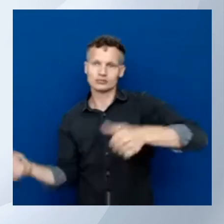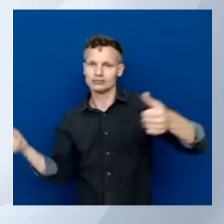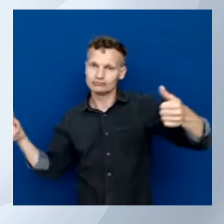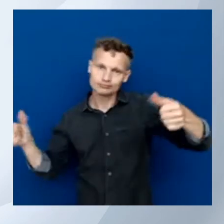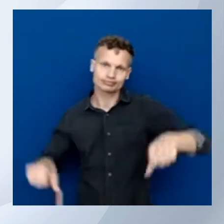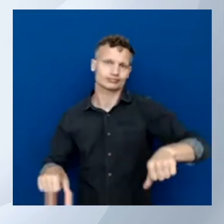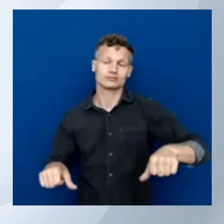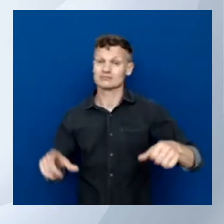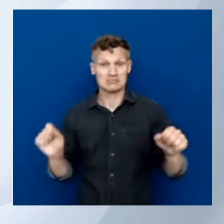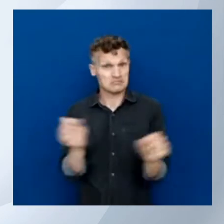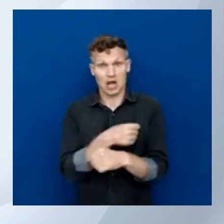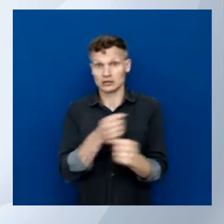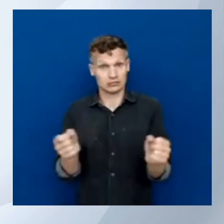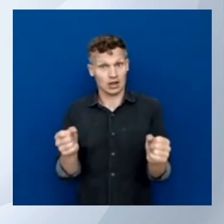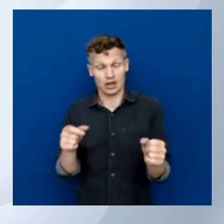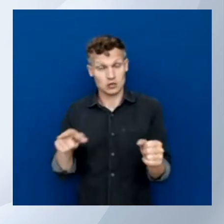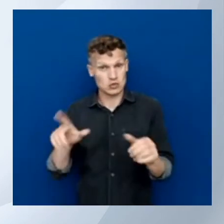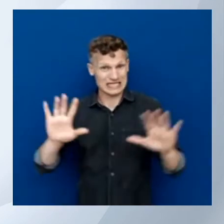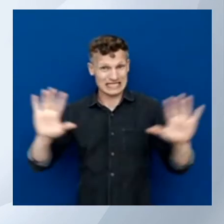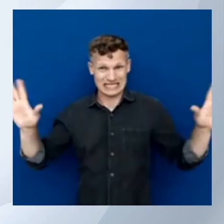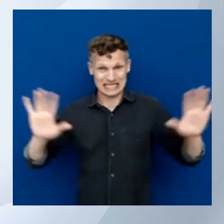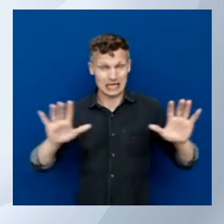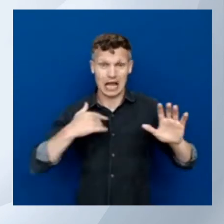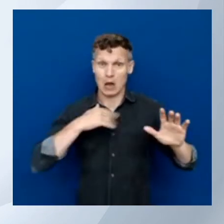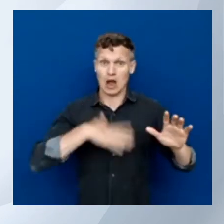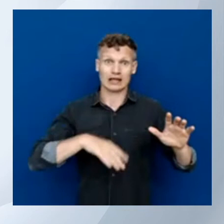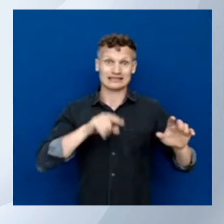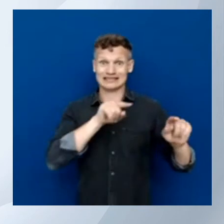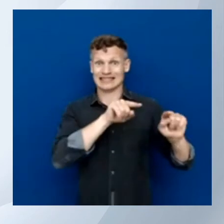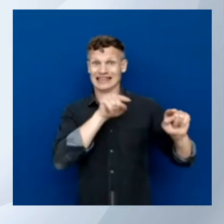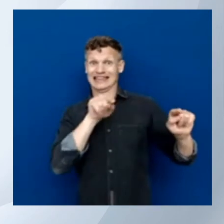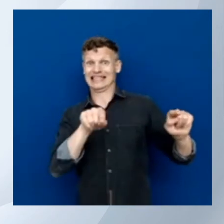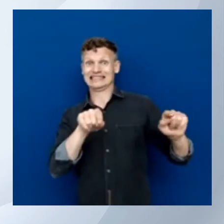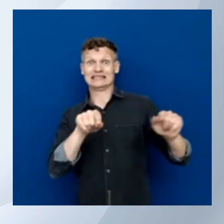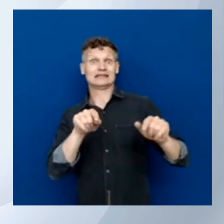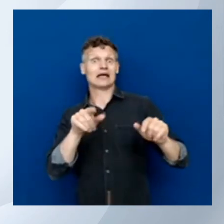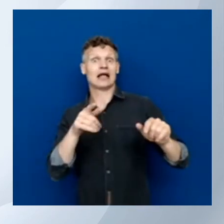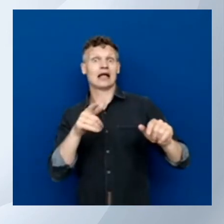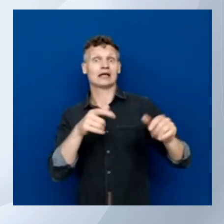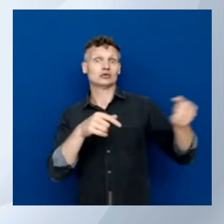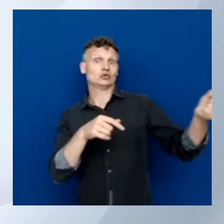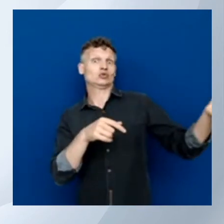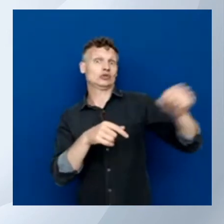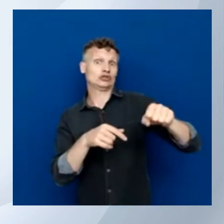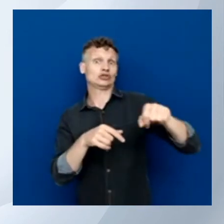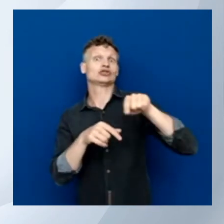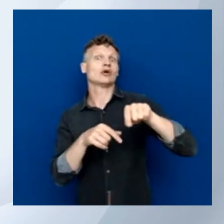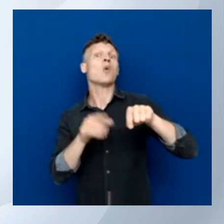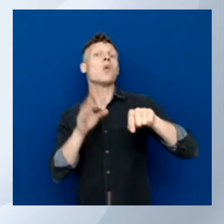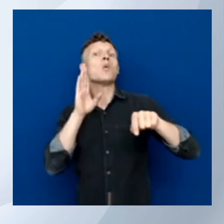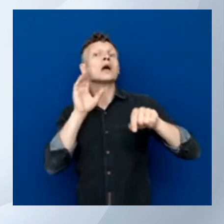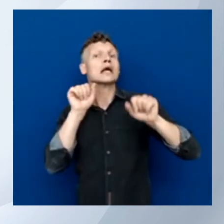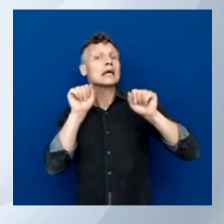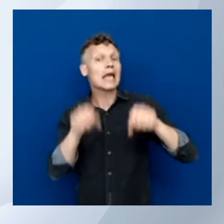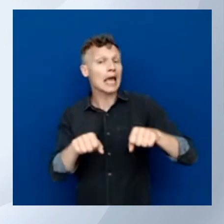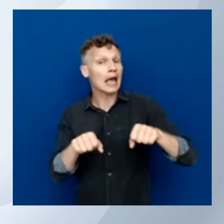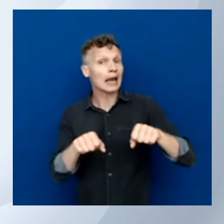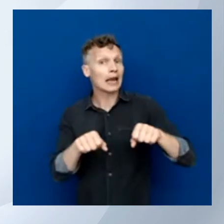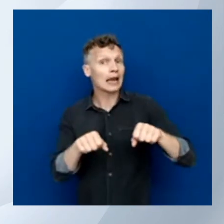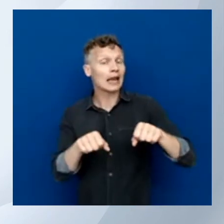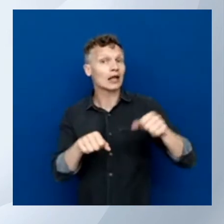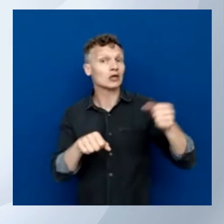say, I want to make this secondary server now the primary, and it will work all of that out for you, but it's going